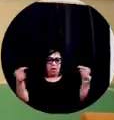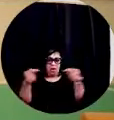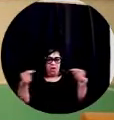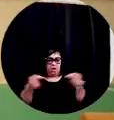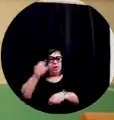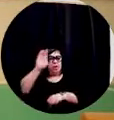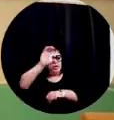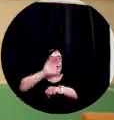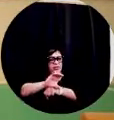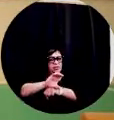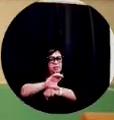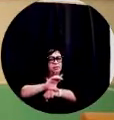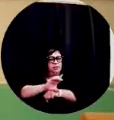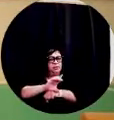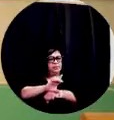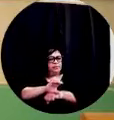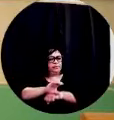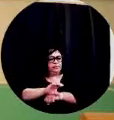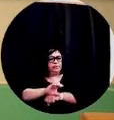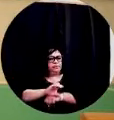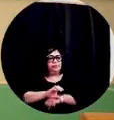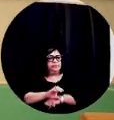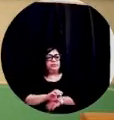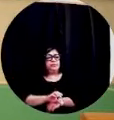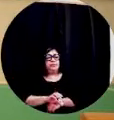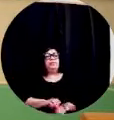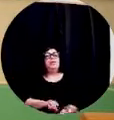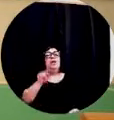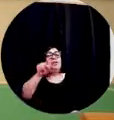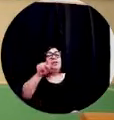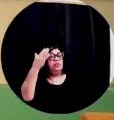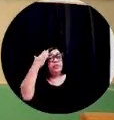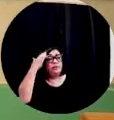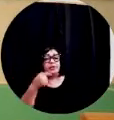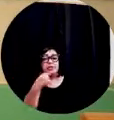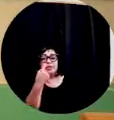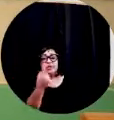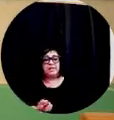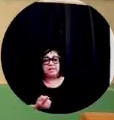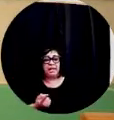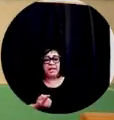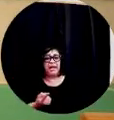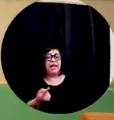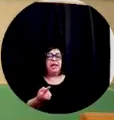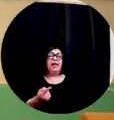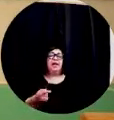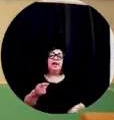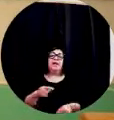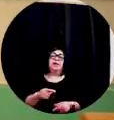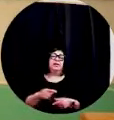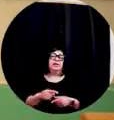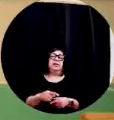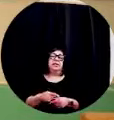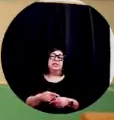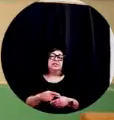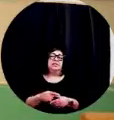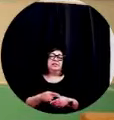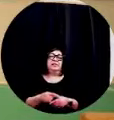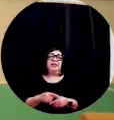I wasn't going to, you know how that saying says, ain't no party like a Holy Ghost party? I was going to say, ain't no fight like a church fight, but I better not say